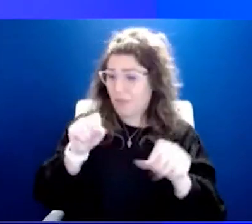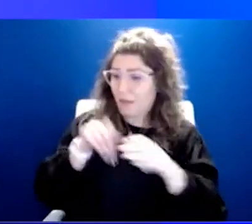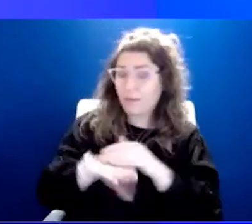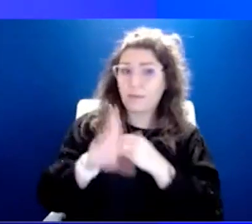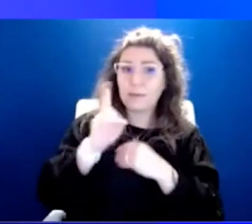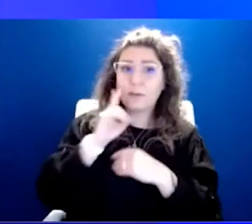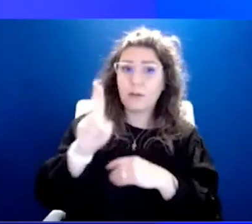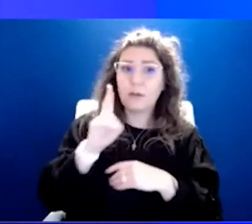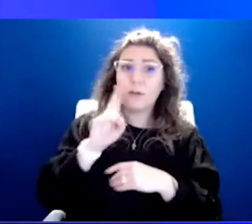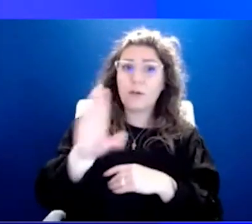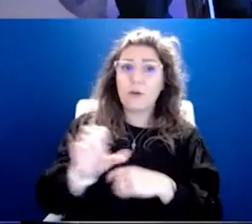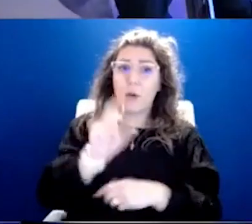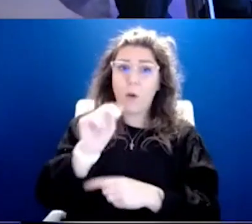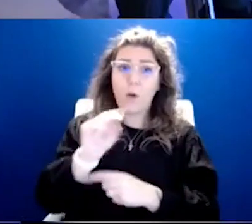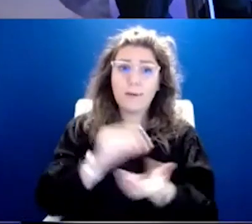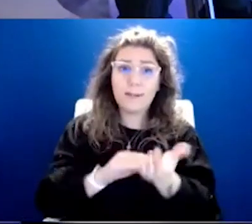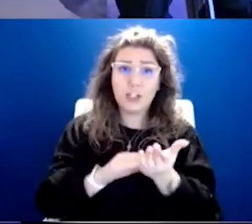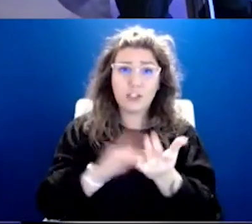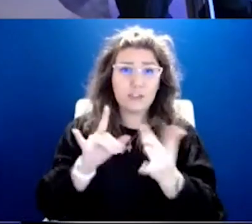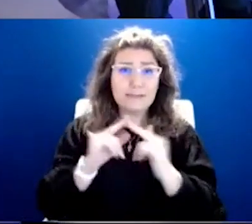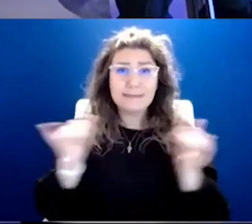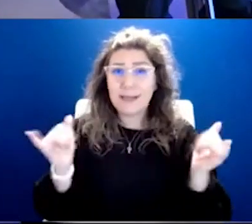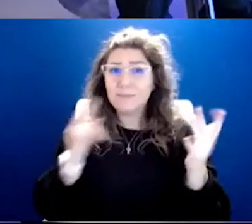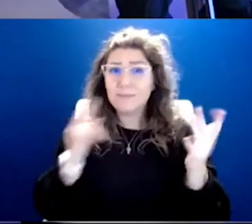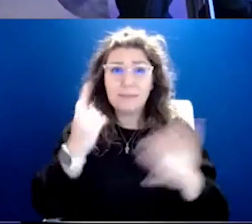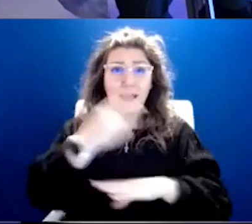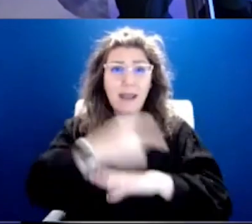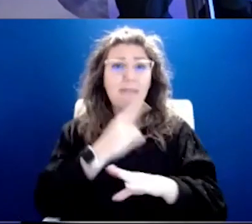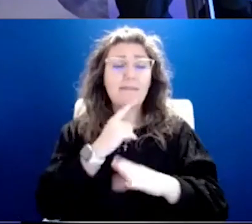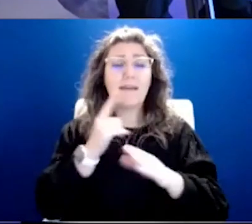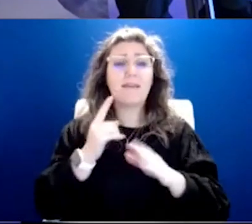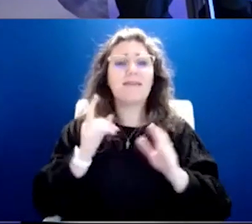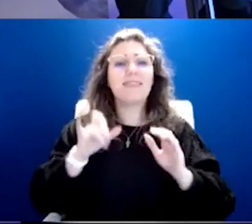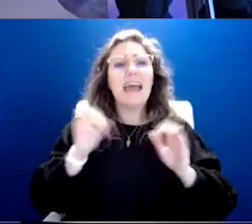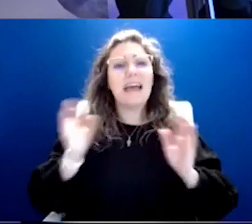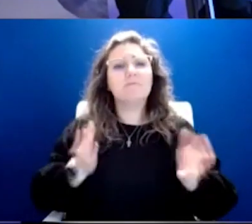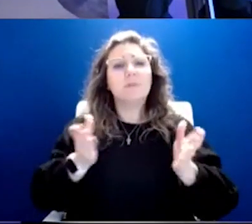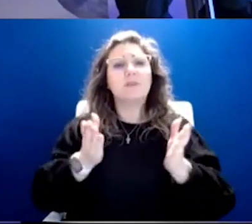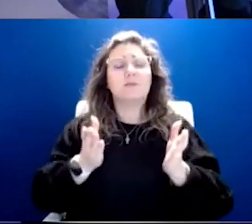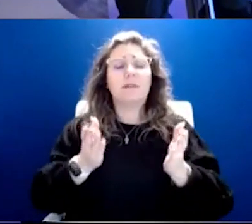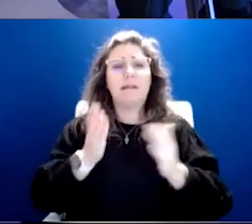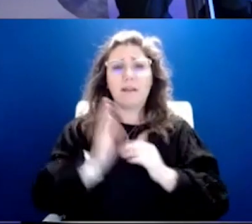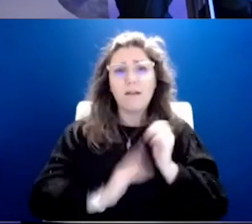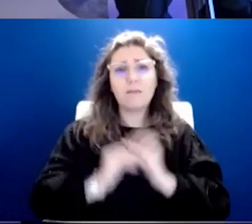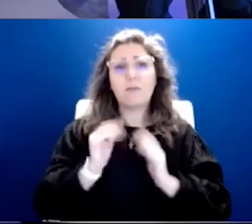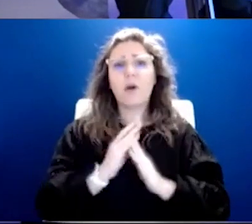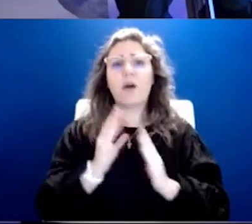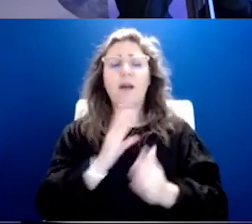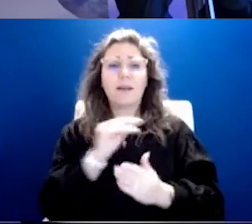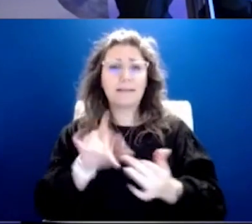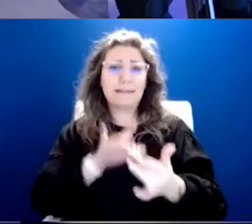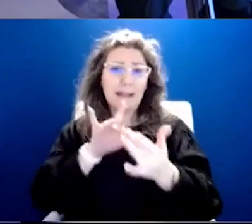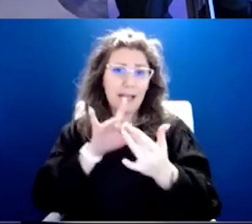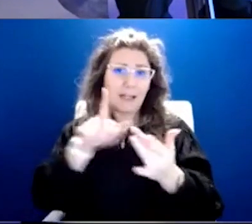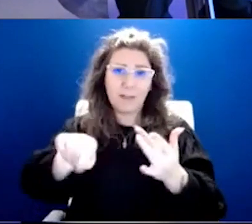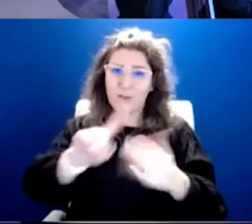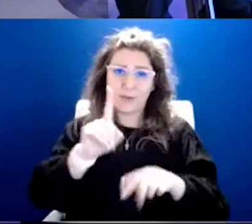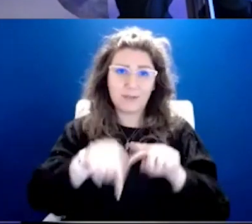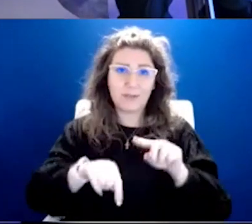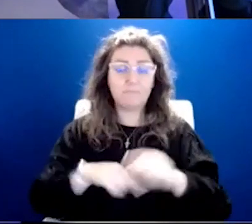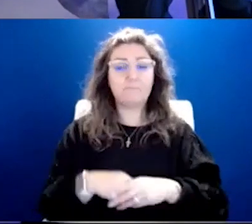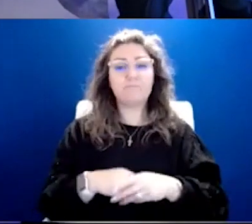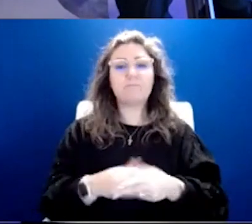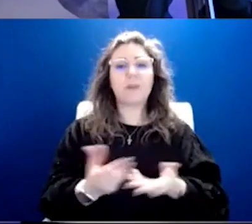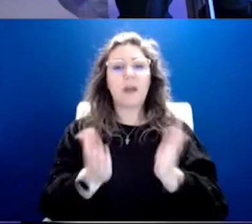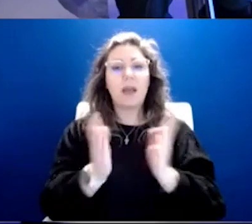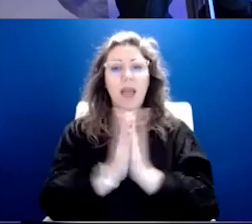same day if you need to. That bringing that comfort, that reassurance. Yes. But yeah, it's all about reaching the unreachable. Yeah. Okay, so I want to ask you about something,